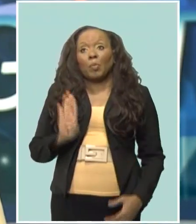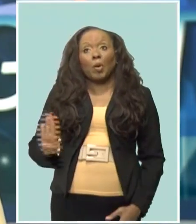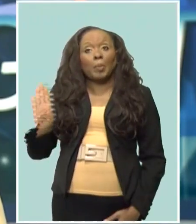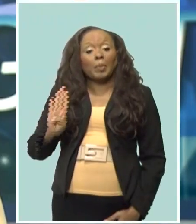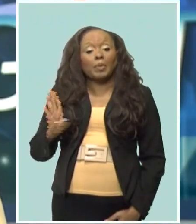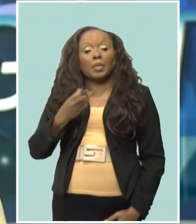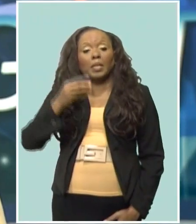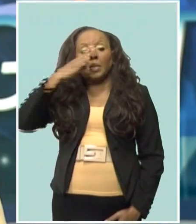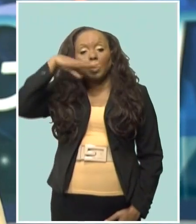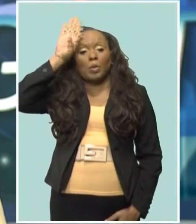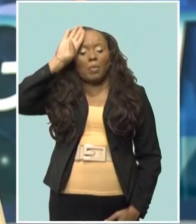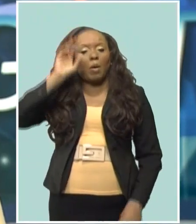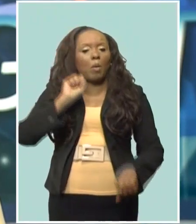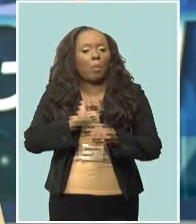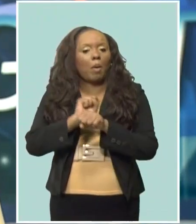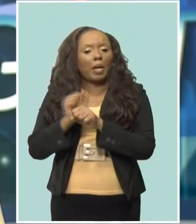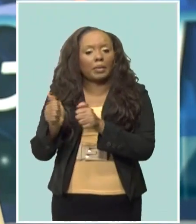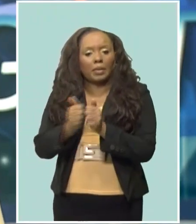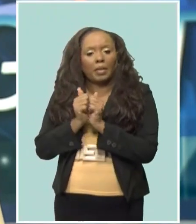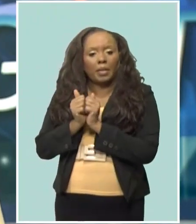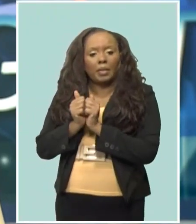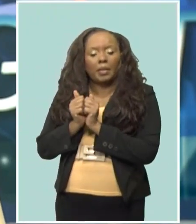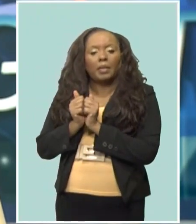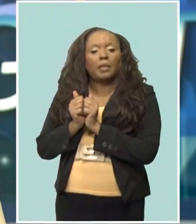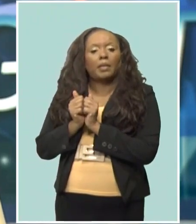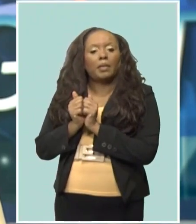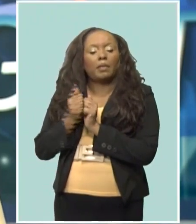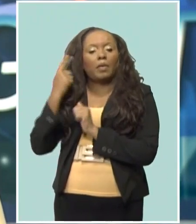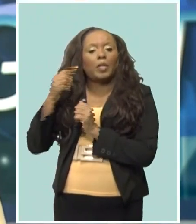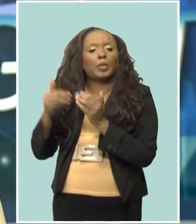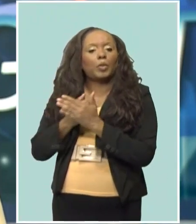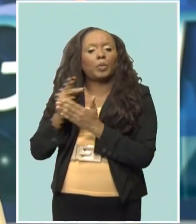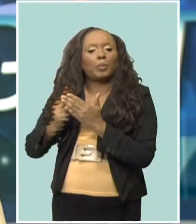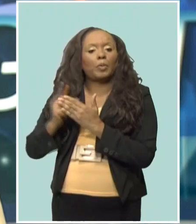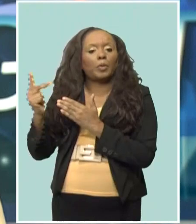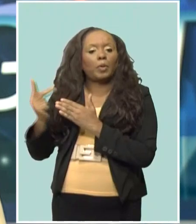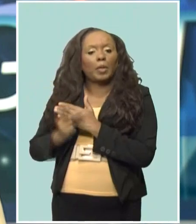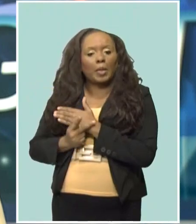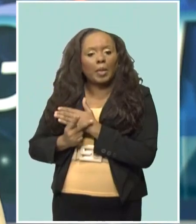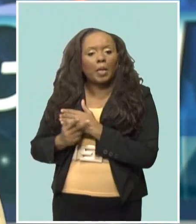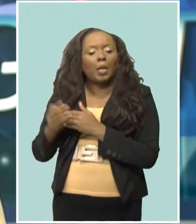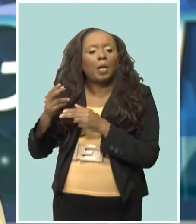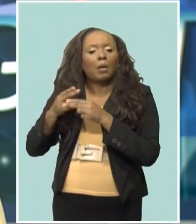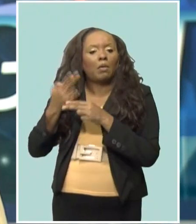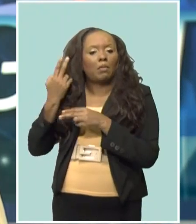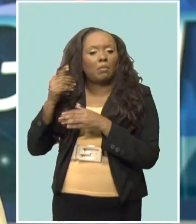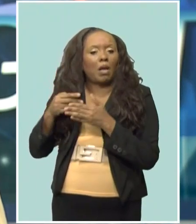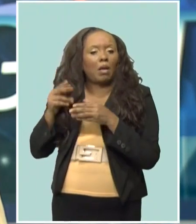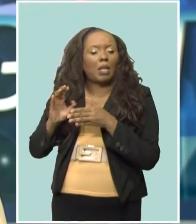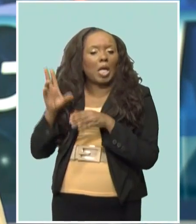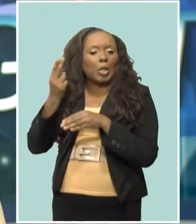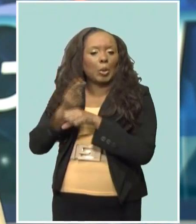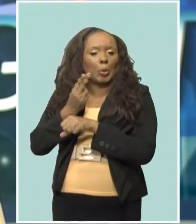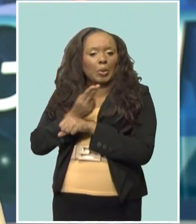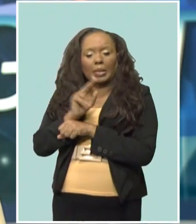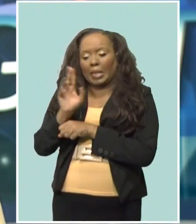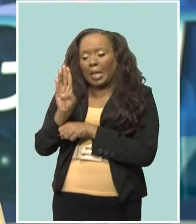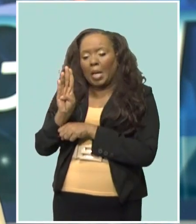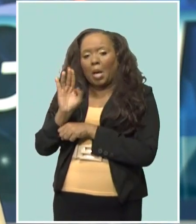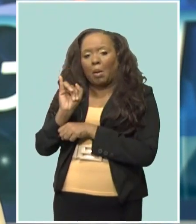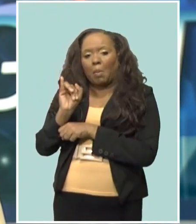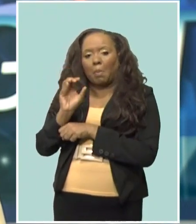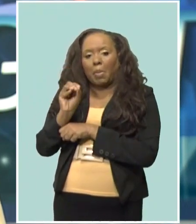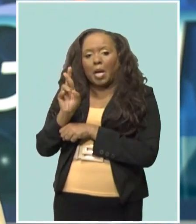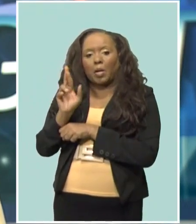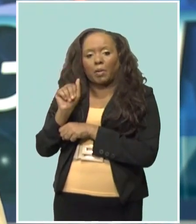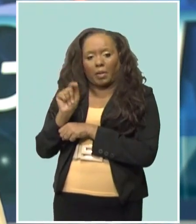Barbados and Cuba are working on a pilot program using its biological rodenticide Biorat. Head of the technical staff